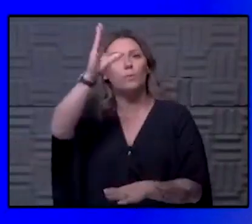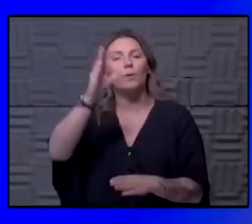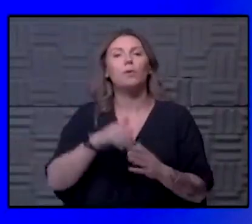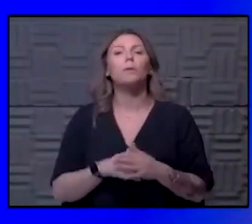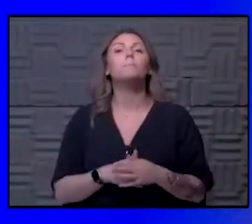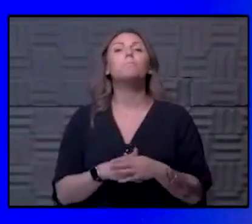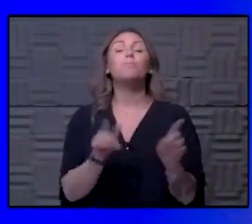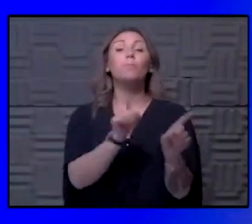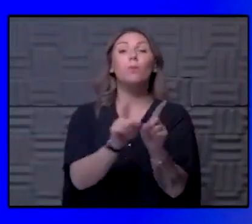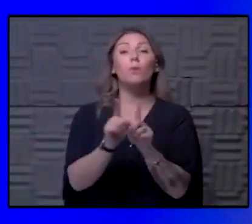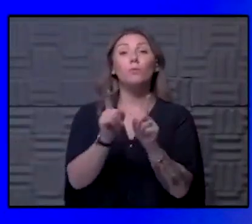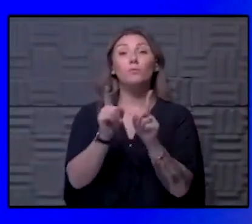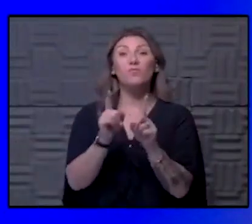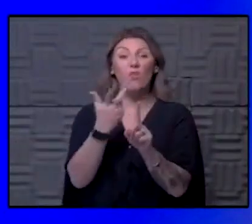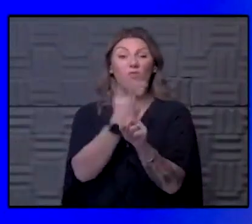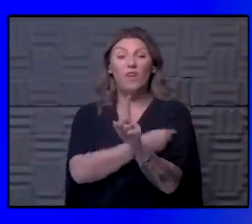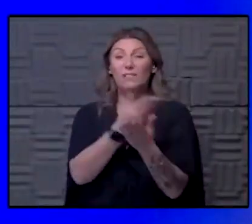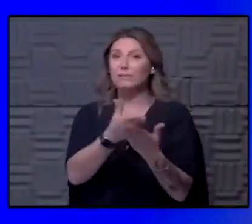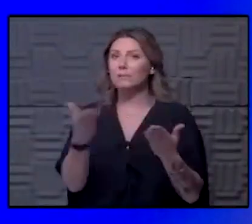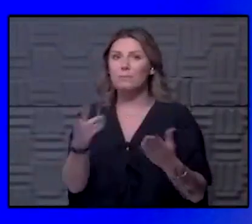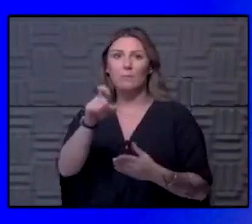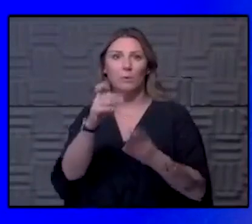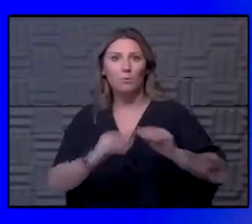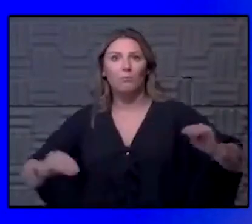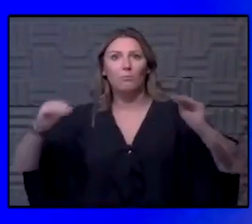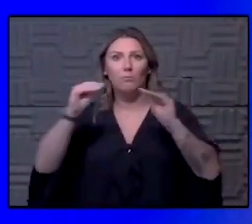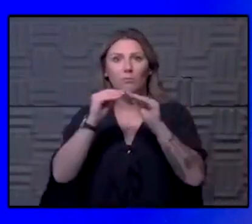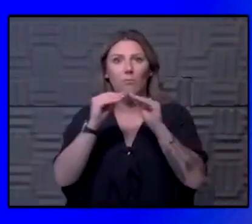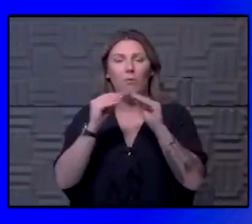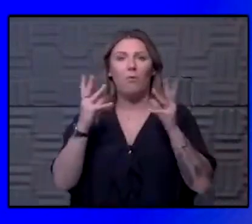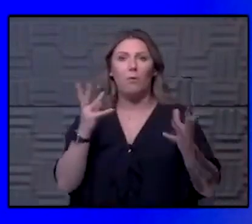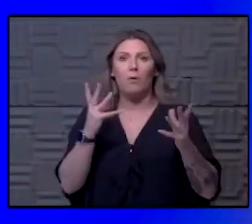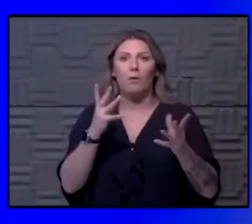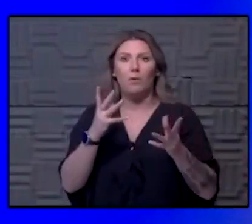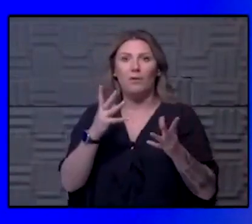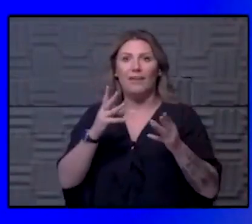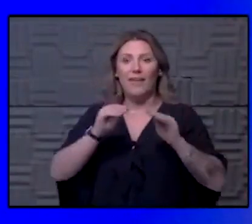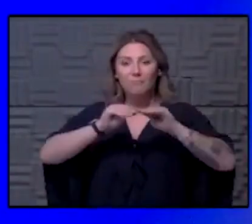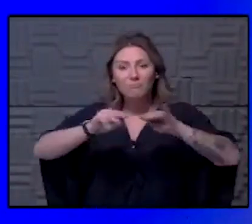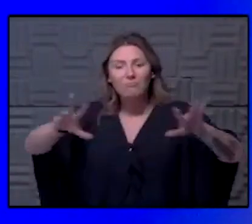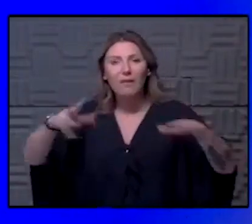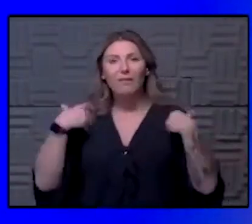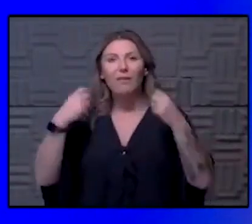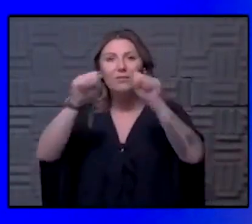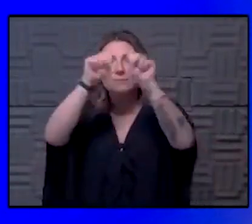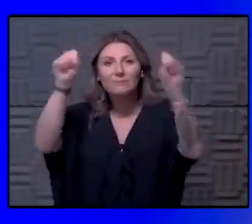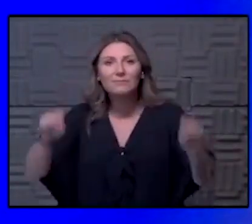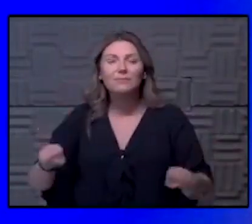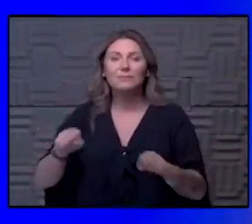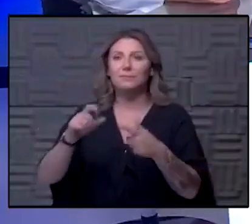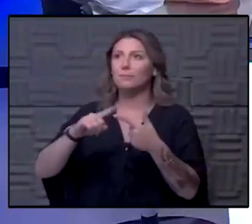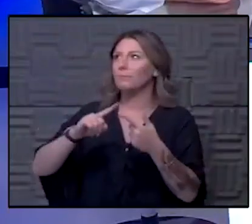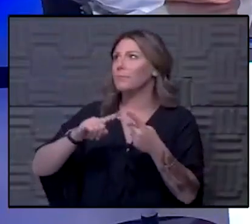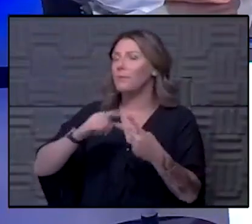need more vaccine supply to be able to get those into the health systems, the hospitals, the clinics.